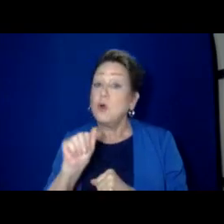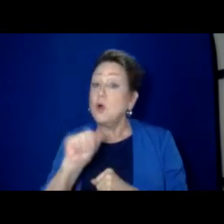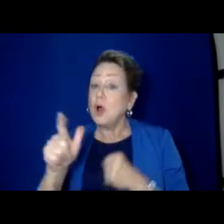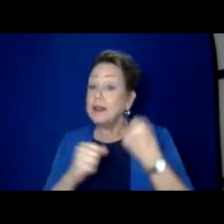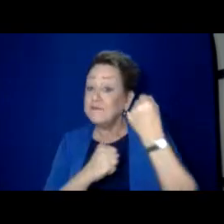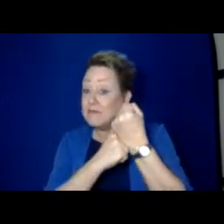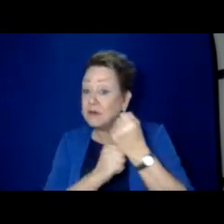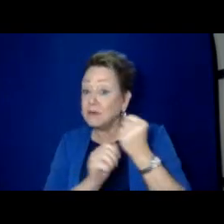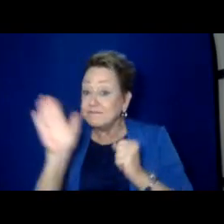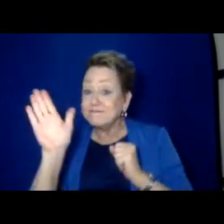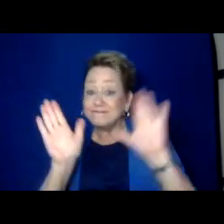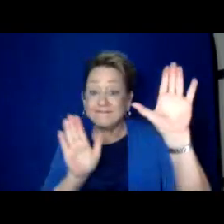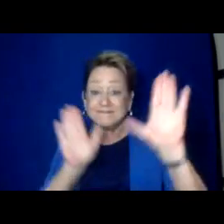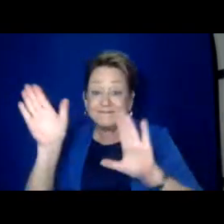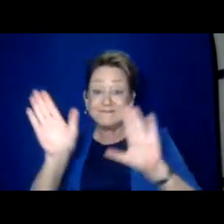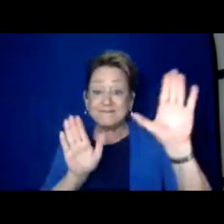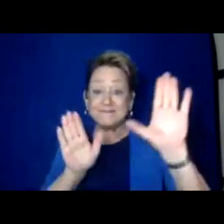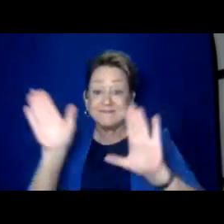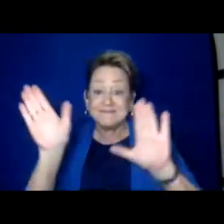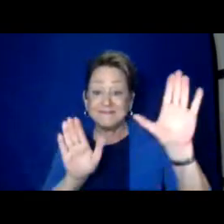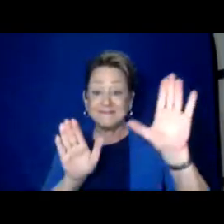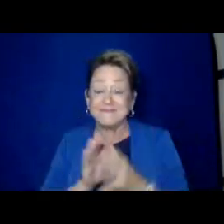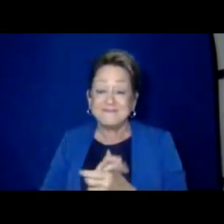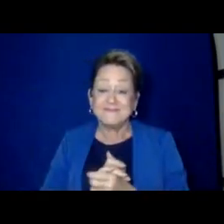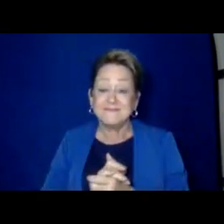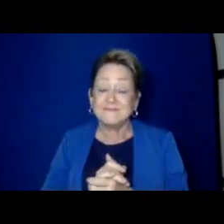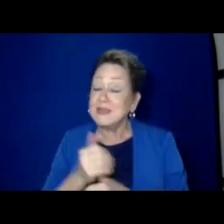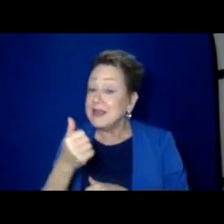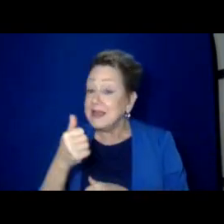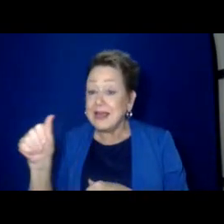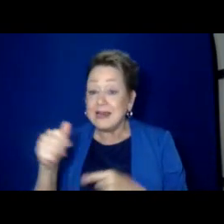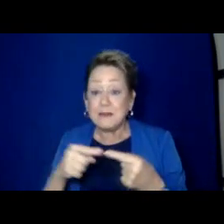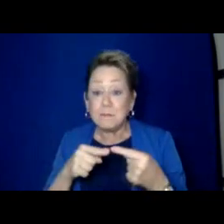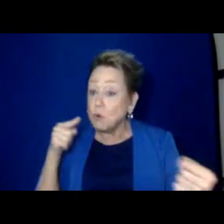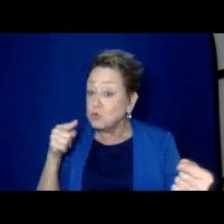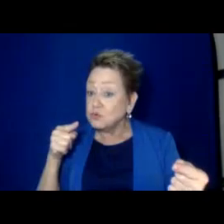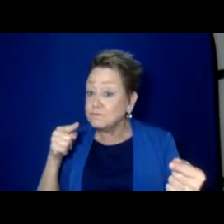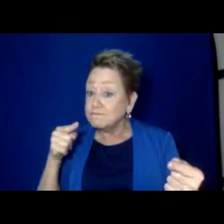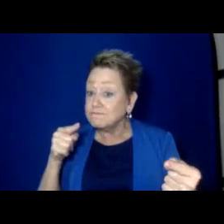All in favor? Aye. Aye. Any opposed?